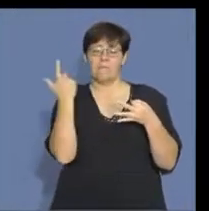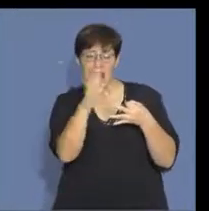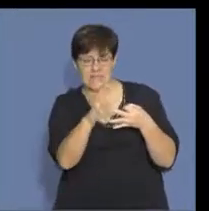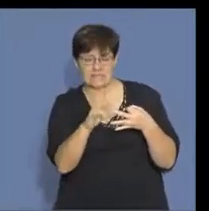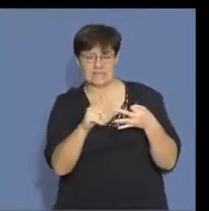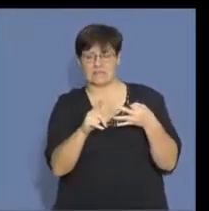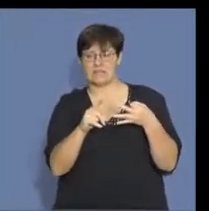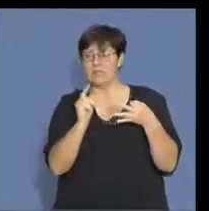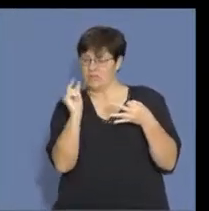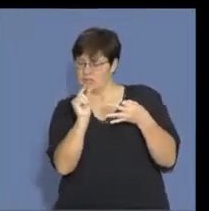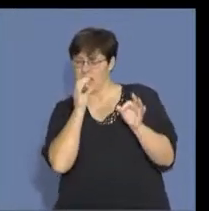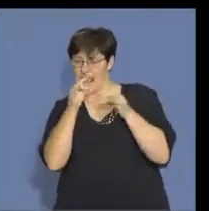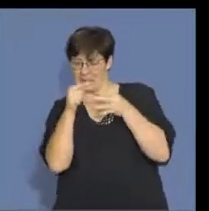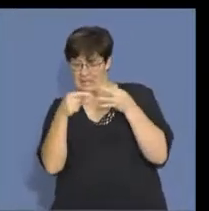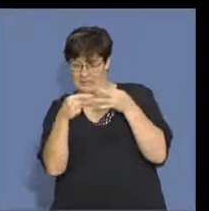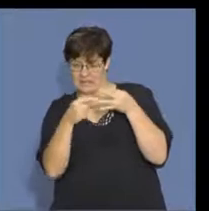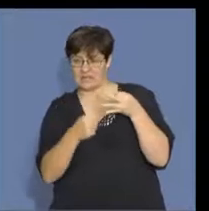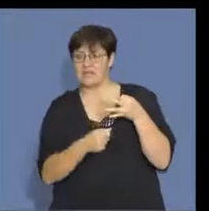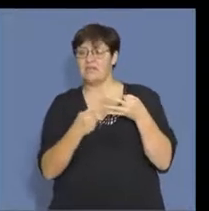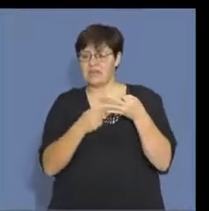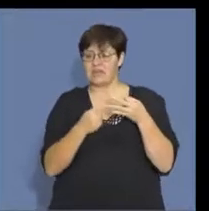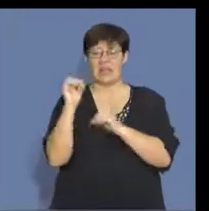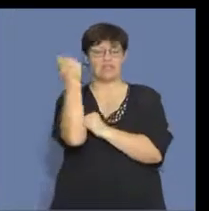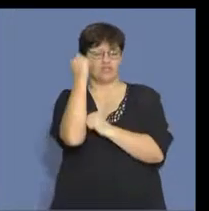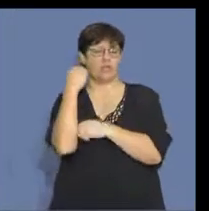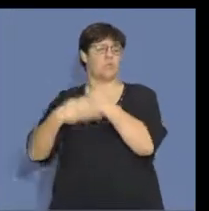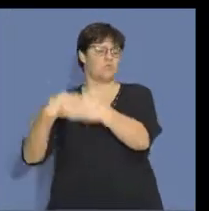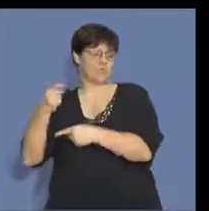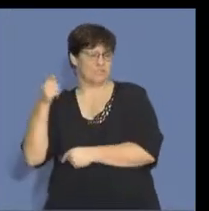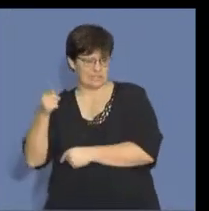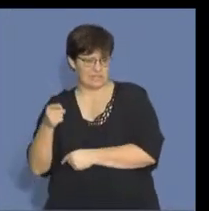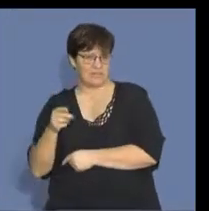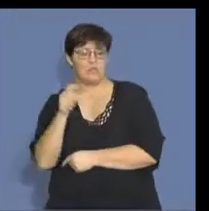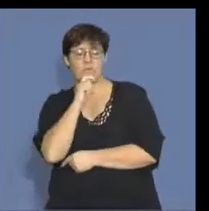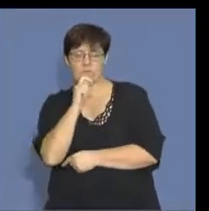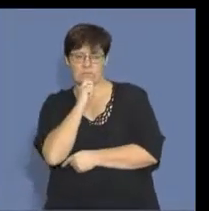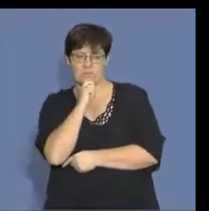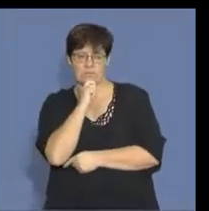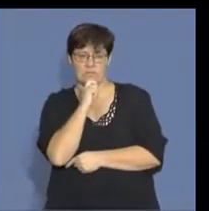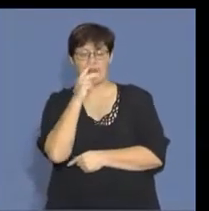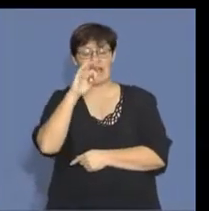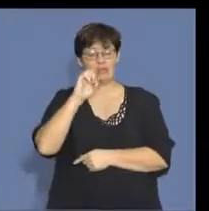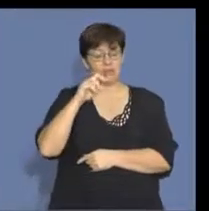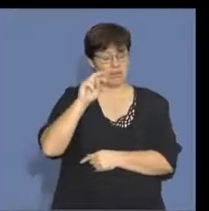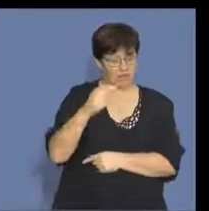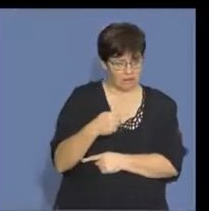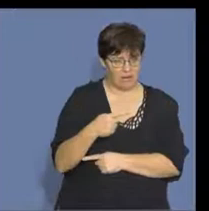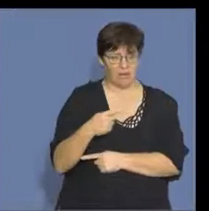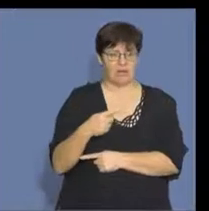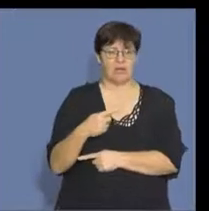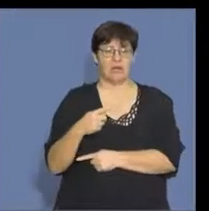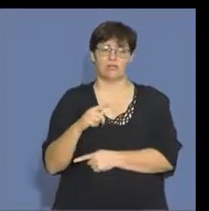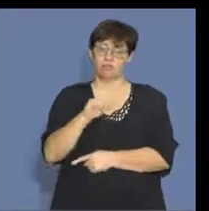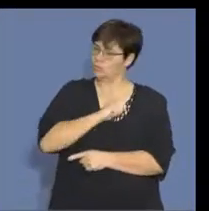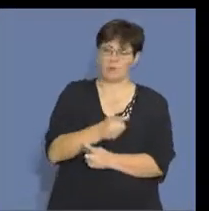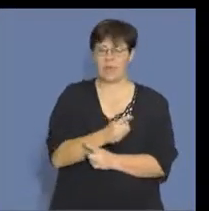I'll refer to these in a little while; as well as some industrial processes that use artificial nitrogen.